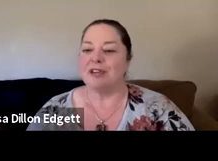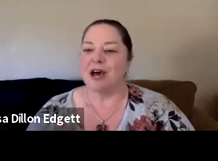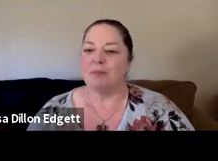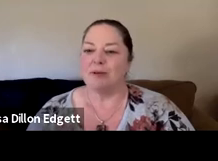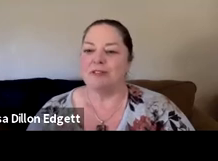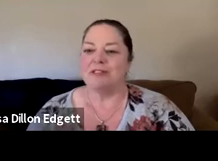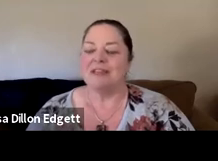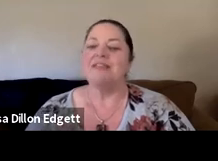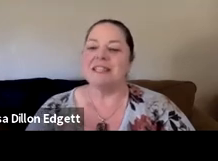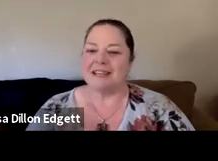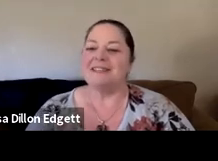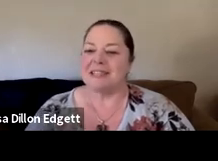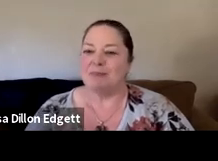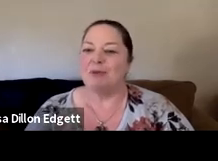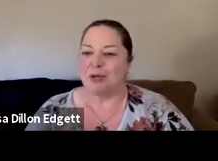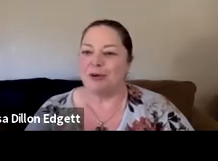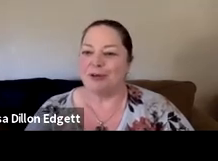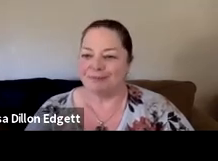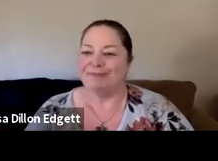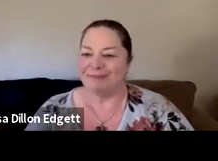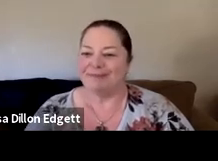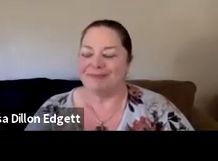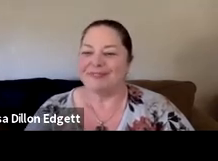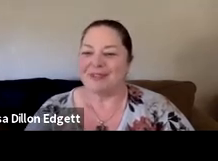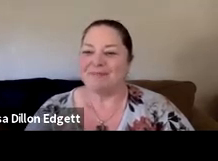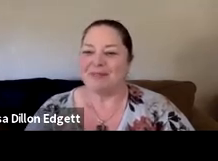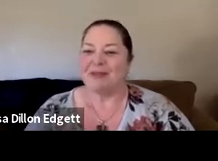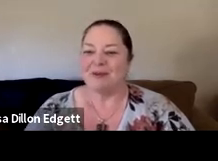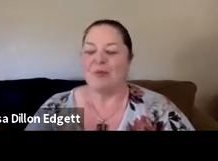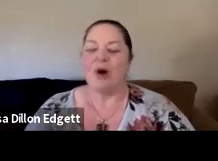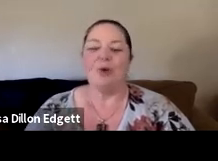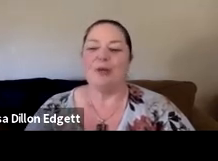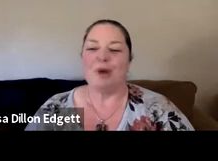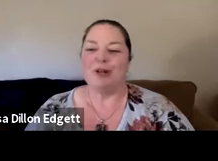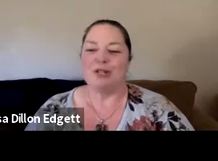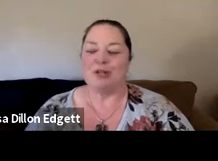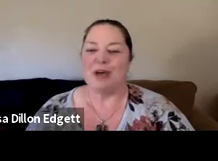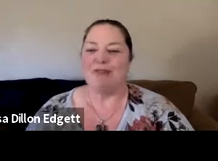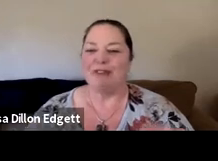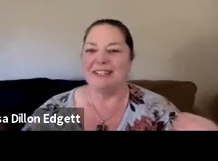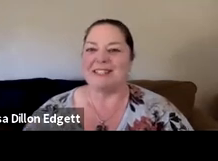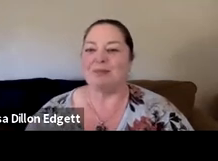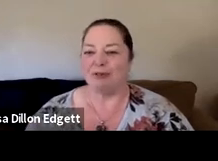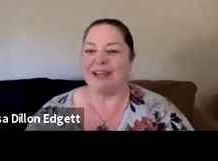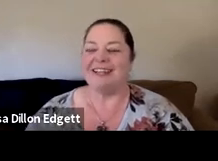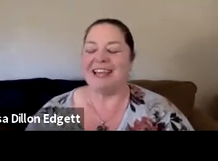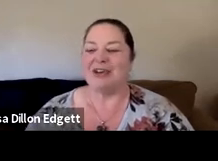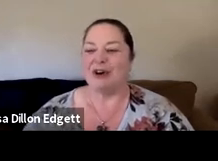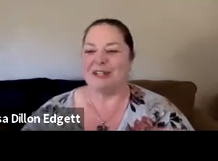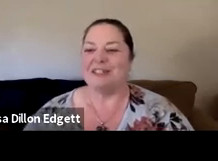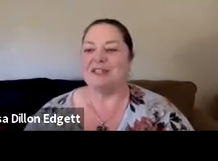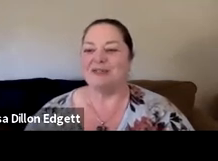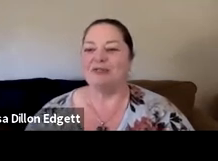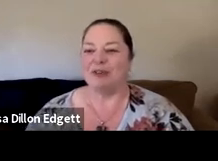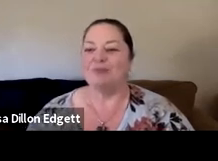85% of the couples sit at the same computer, yeah, right? Only one or two have really separated and